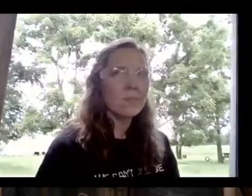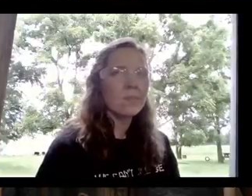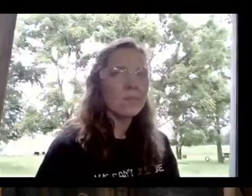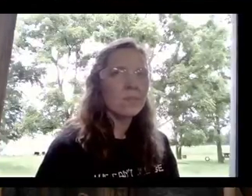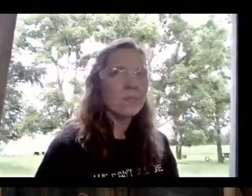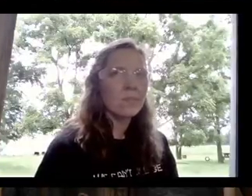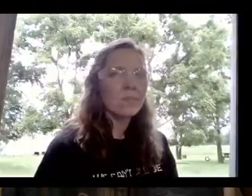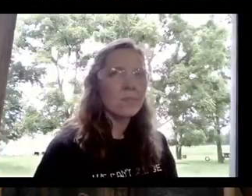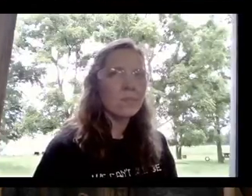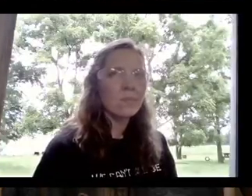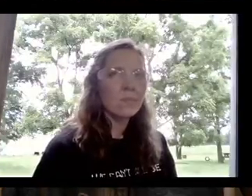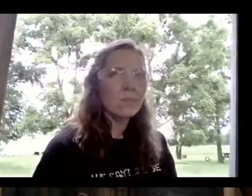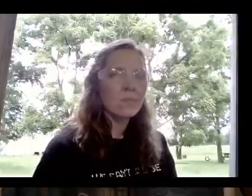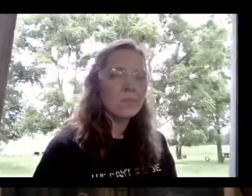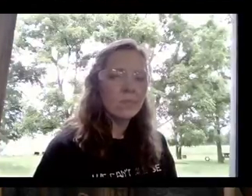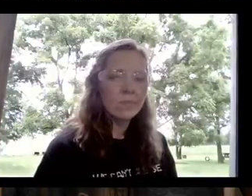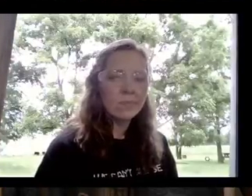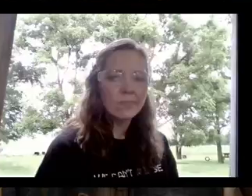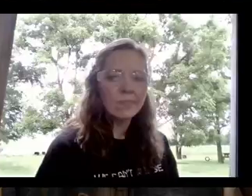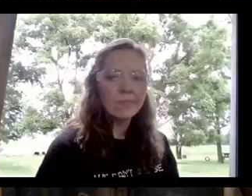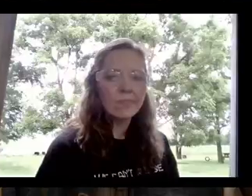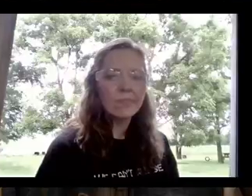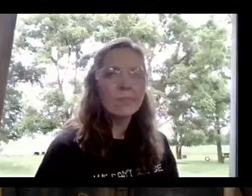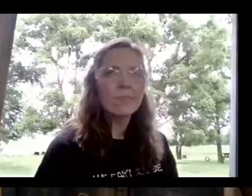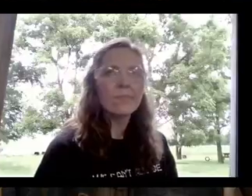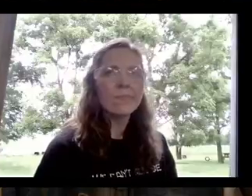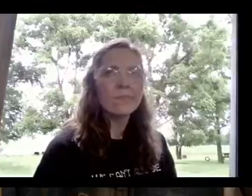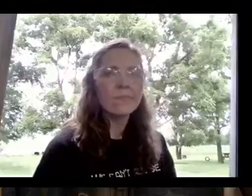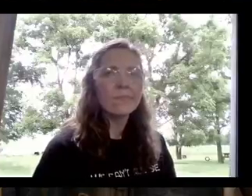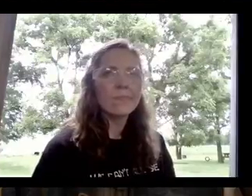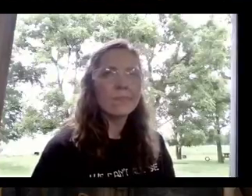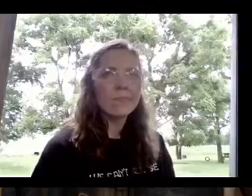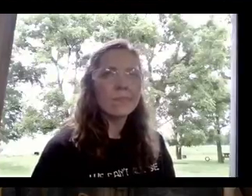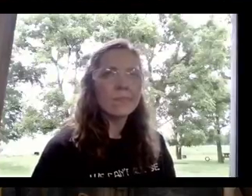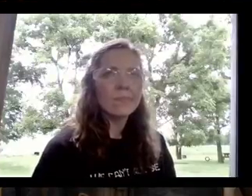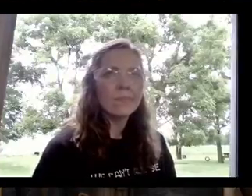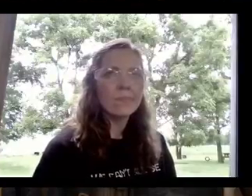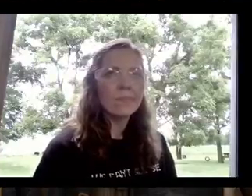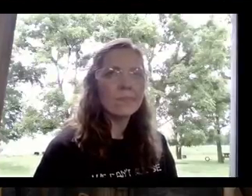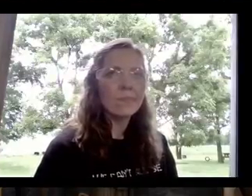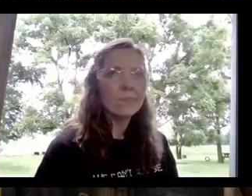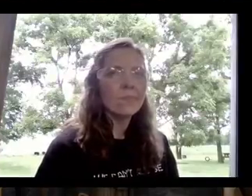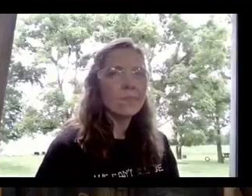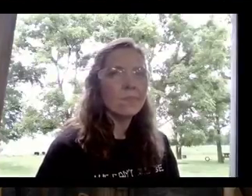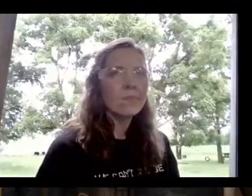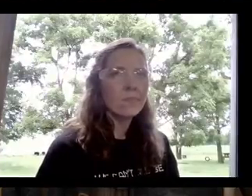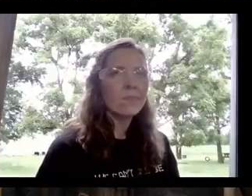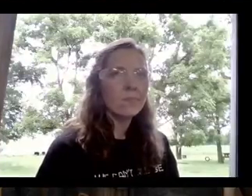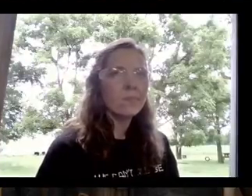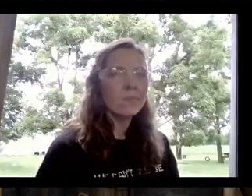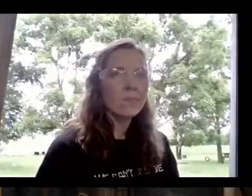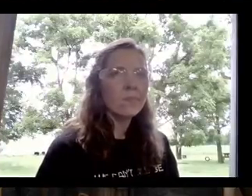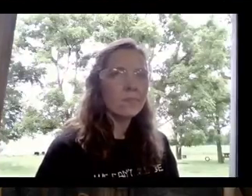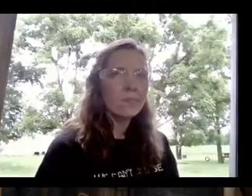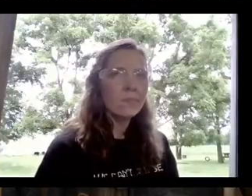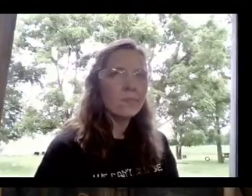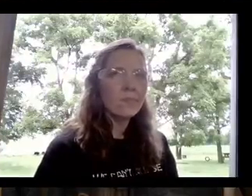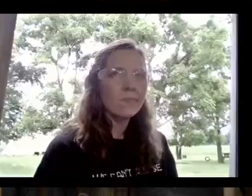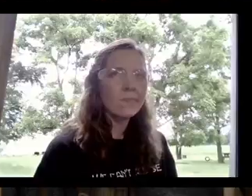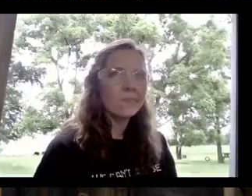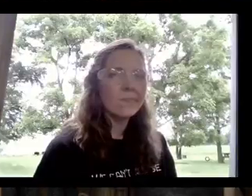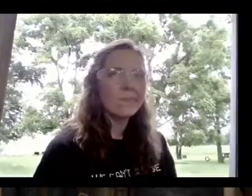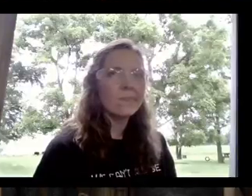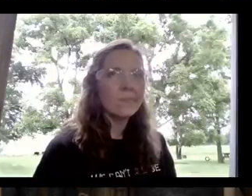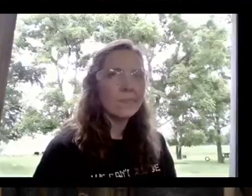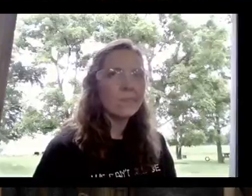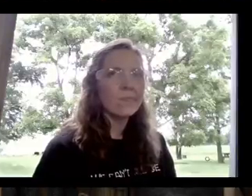weld BBs on them, and grind them out in the finished product, and just, you know, move right along. Get the thing up to heat, weld